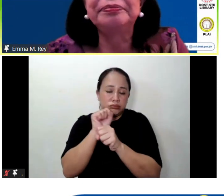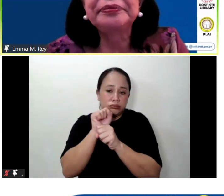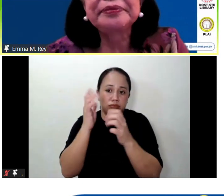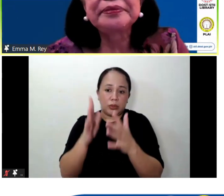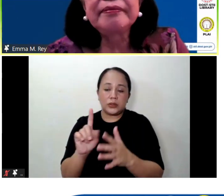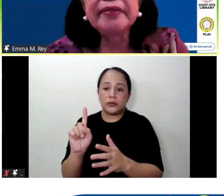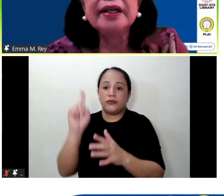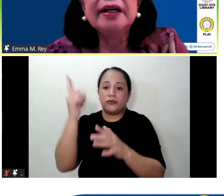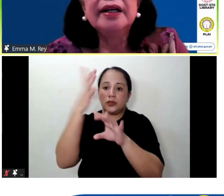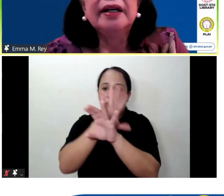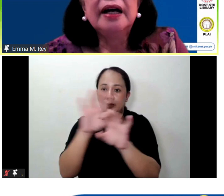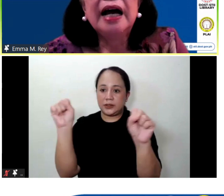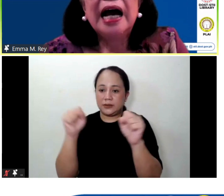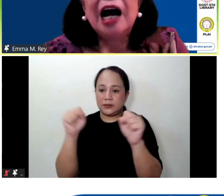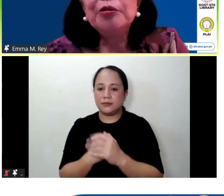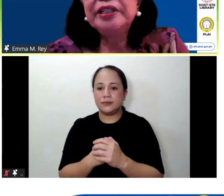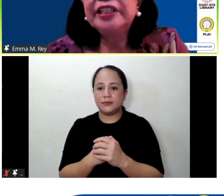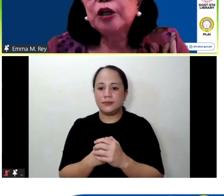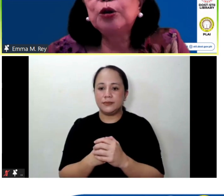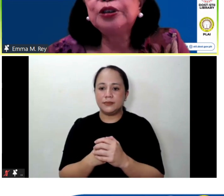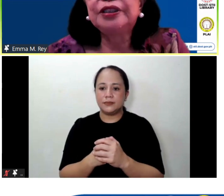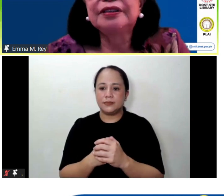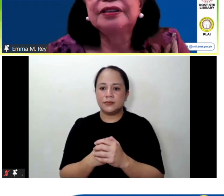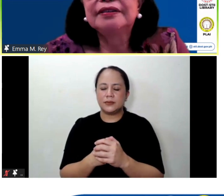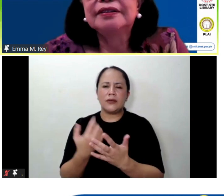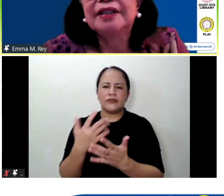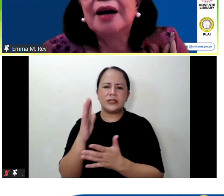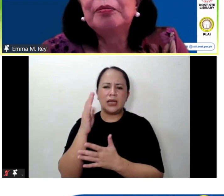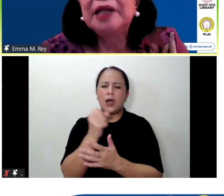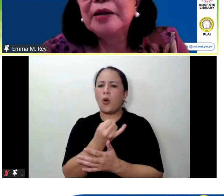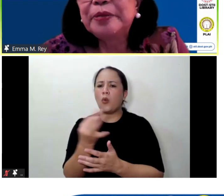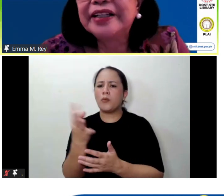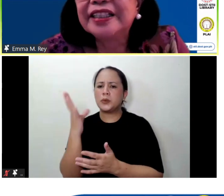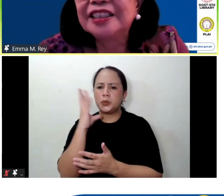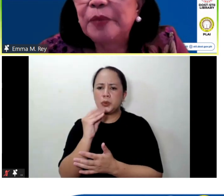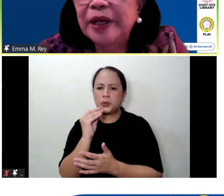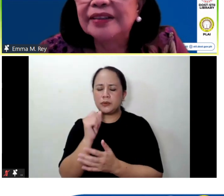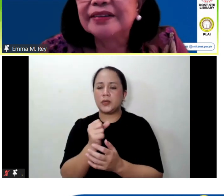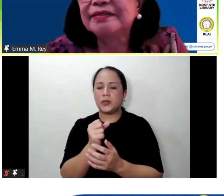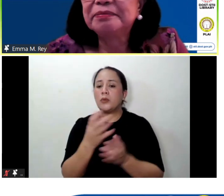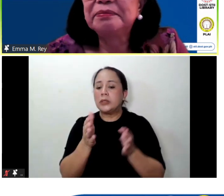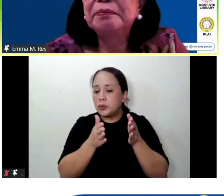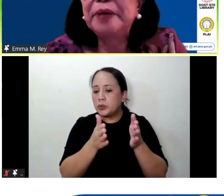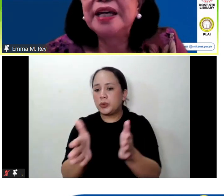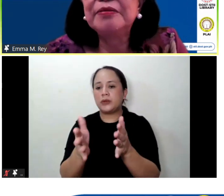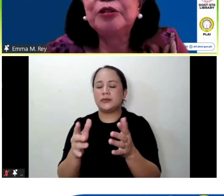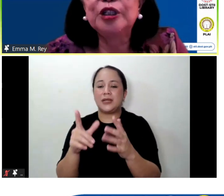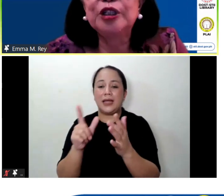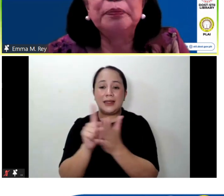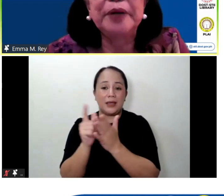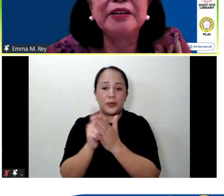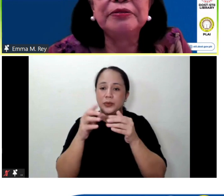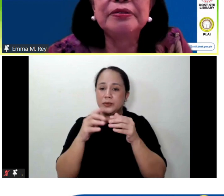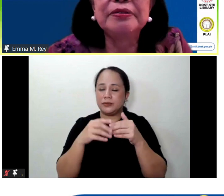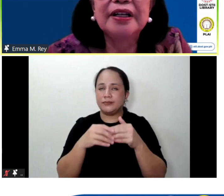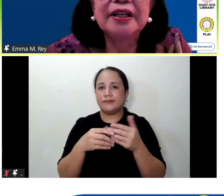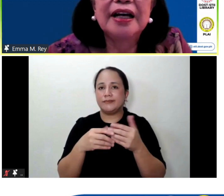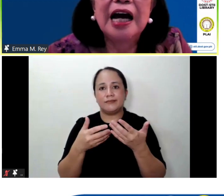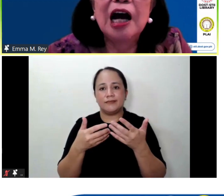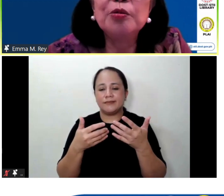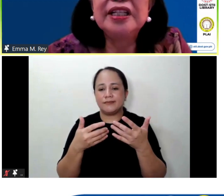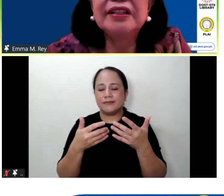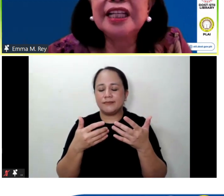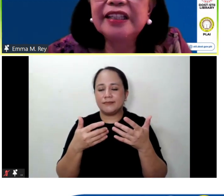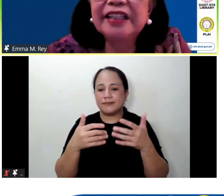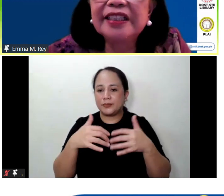president. How many roads have librarians built, paved or unpaved?